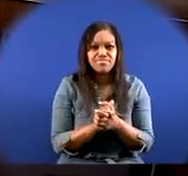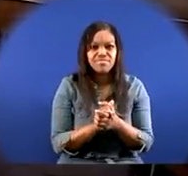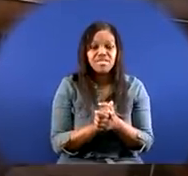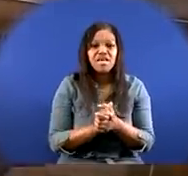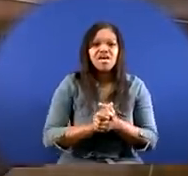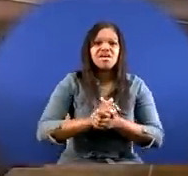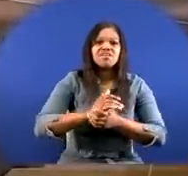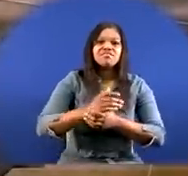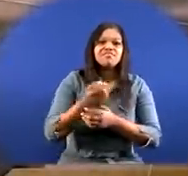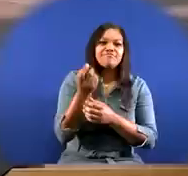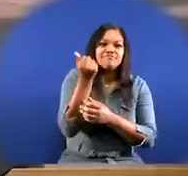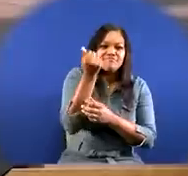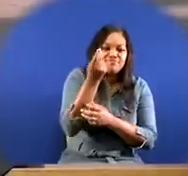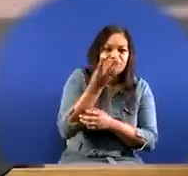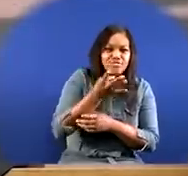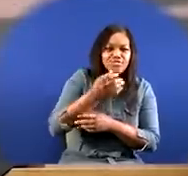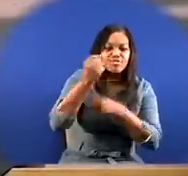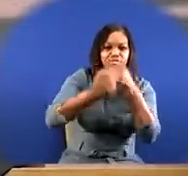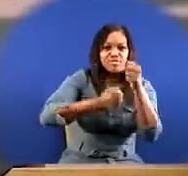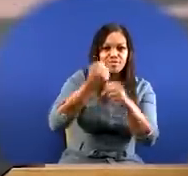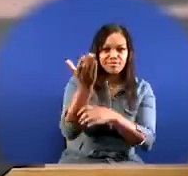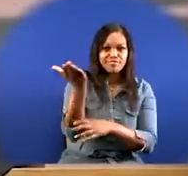Some several years ago,